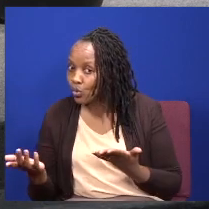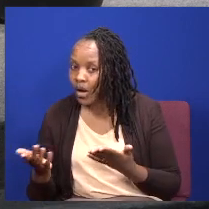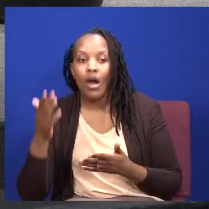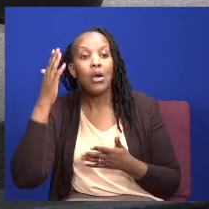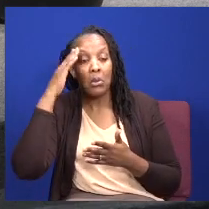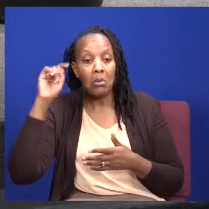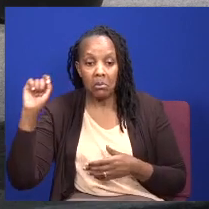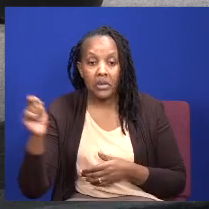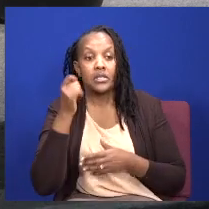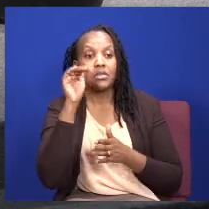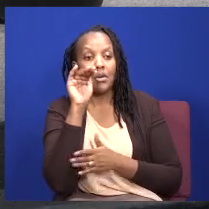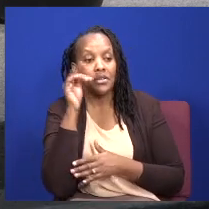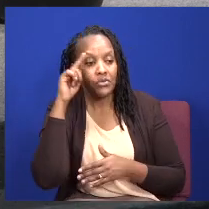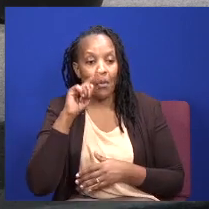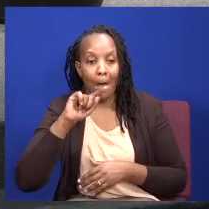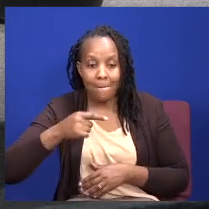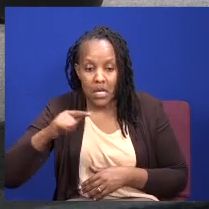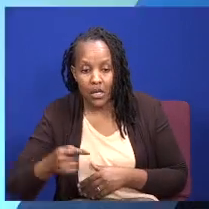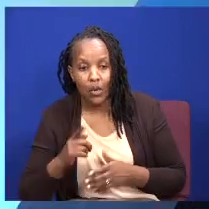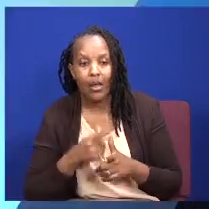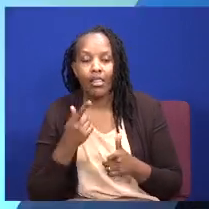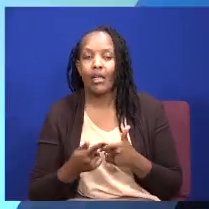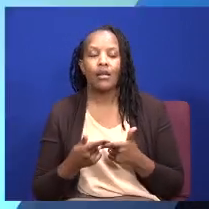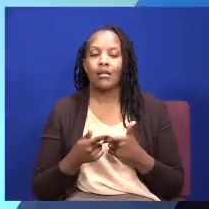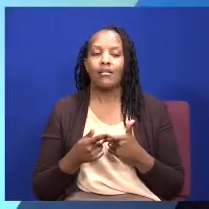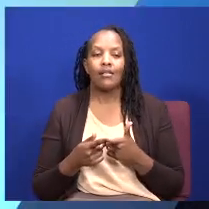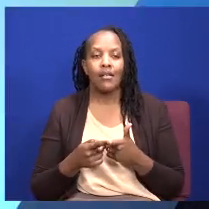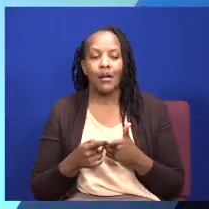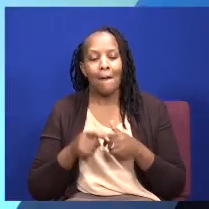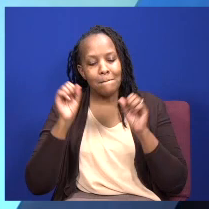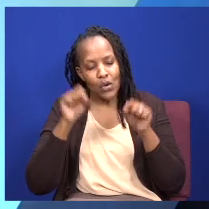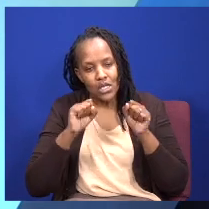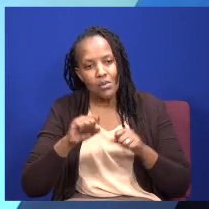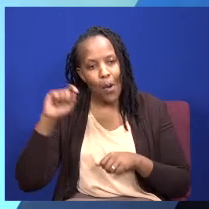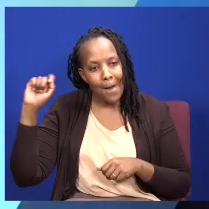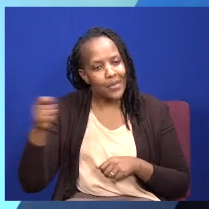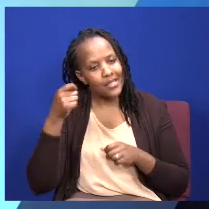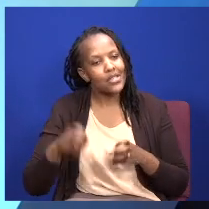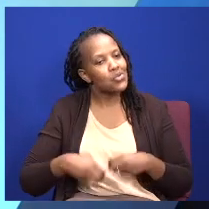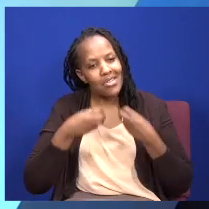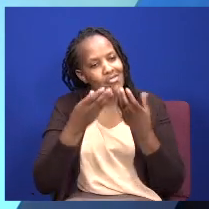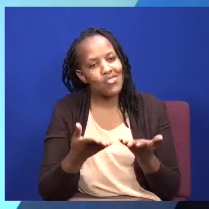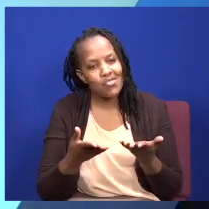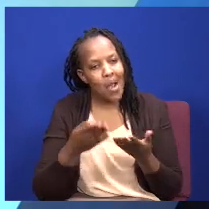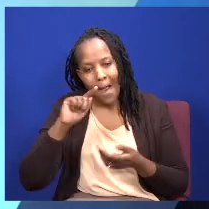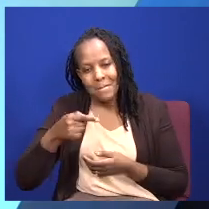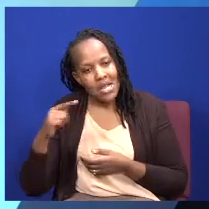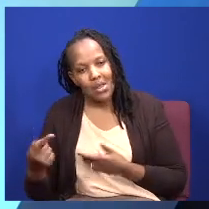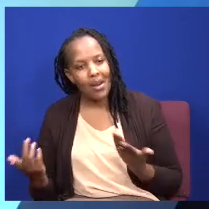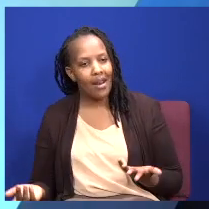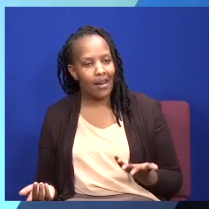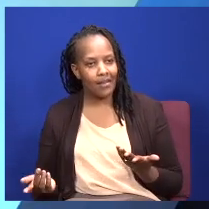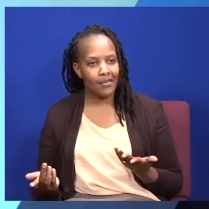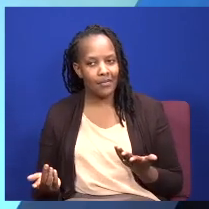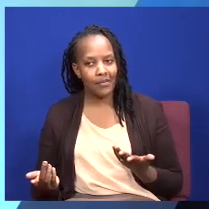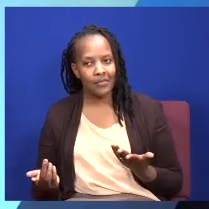ask the president for 1,000,000 shillings, I have this project, I need to do this and that, it would not be a problem for him to give you 1,000,000 shillings. You know